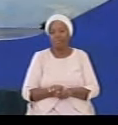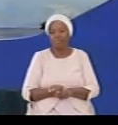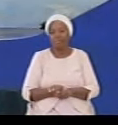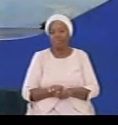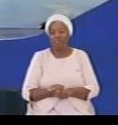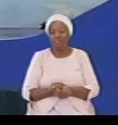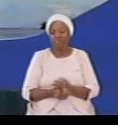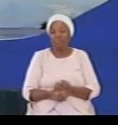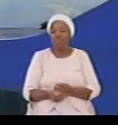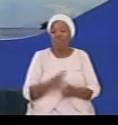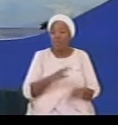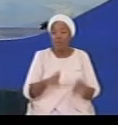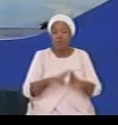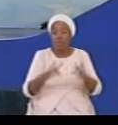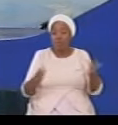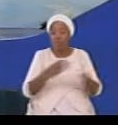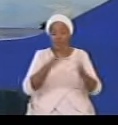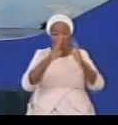single-mindedly,